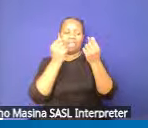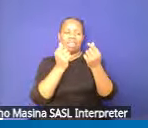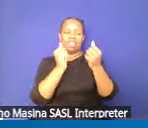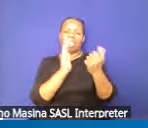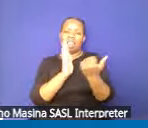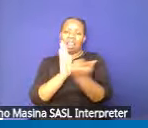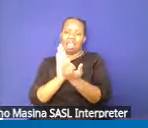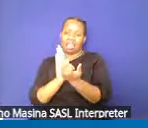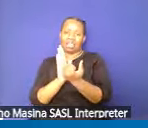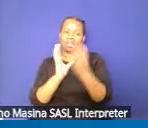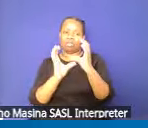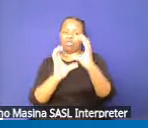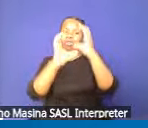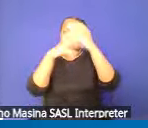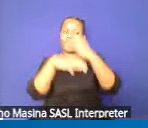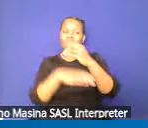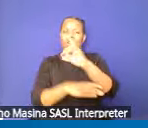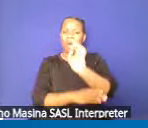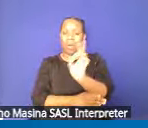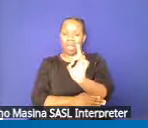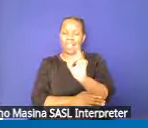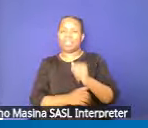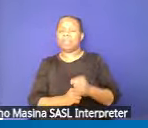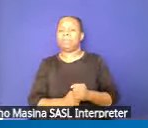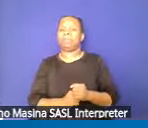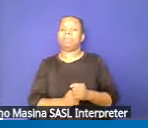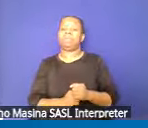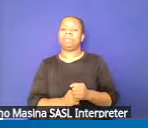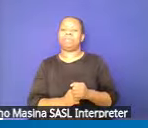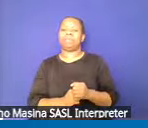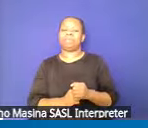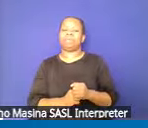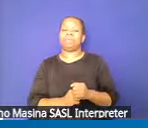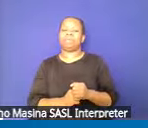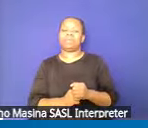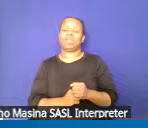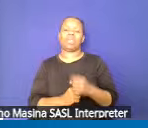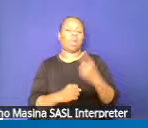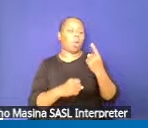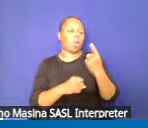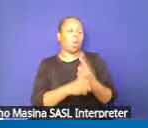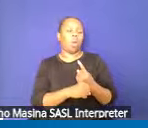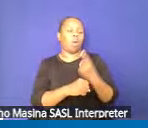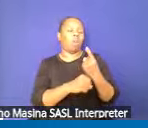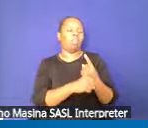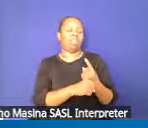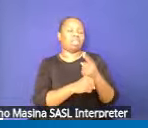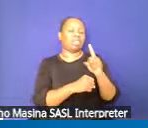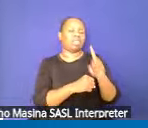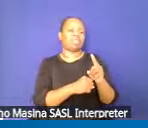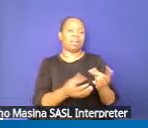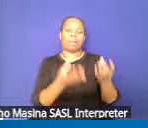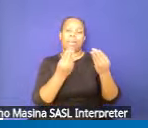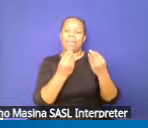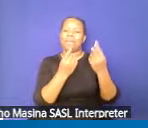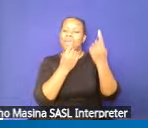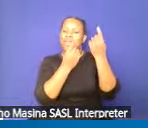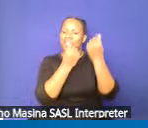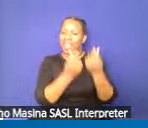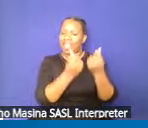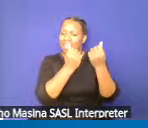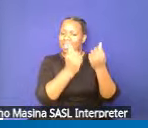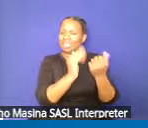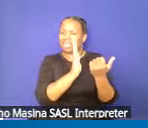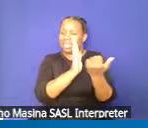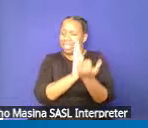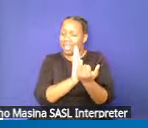is focused and is always trying to align with the Public Finance Management Act in terms of